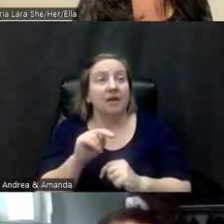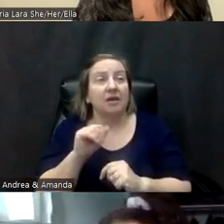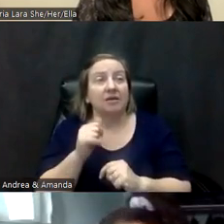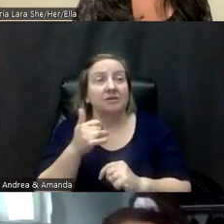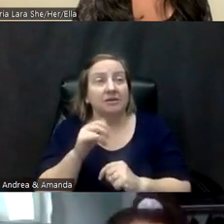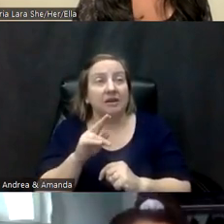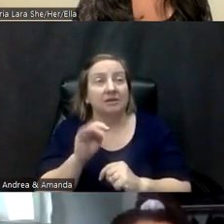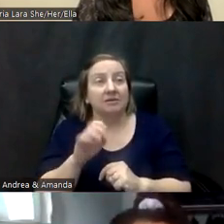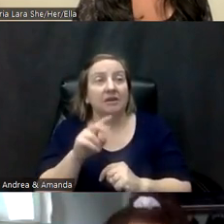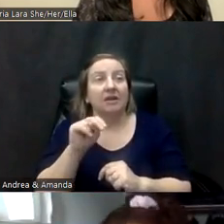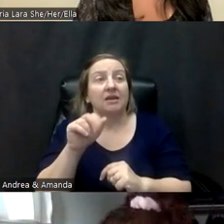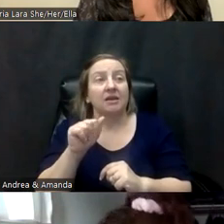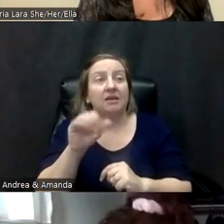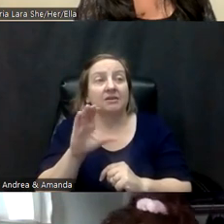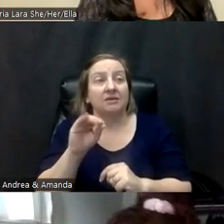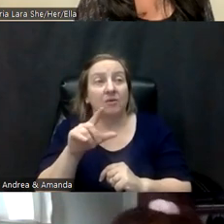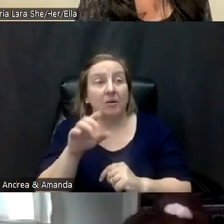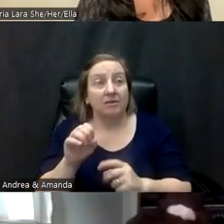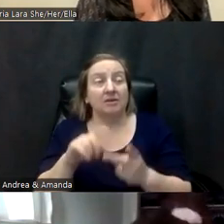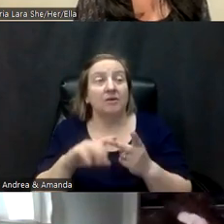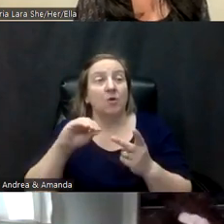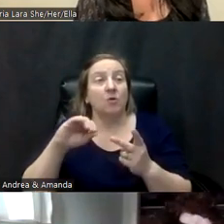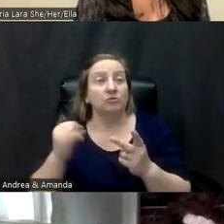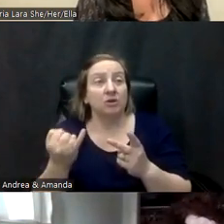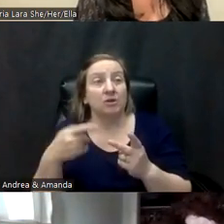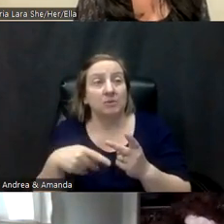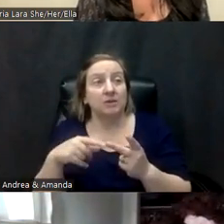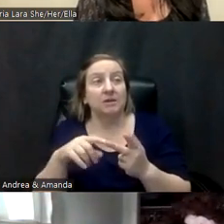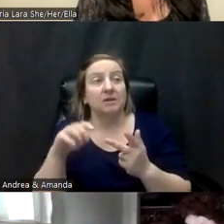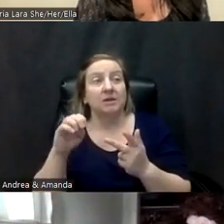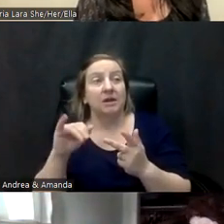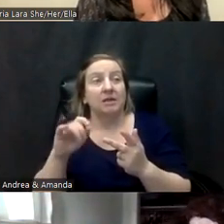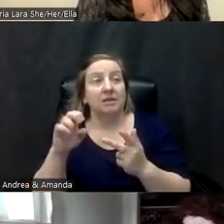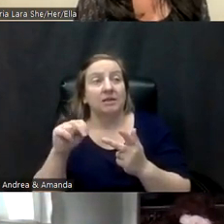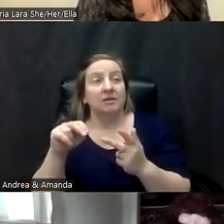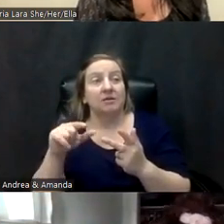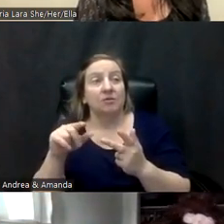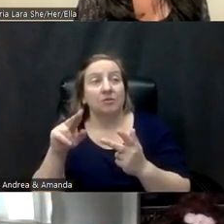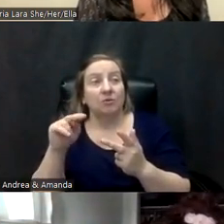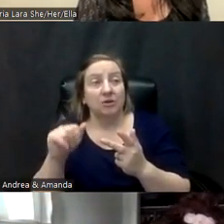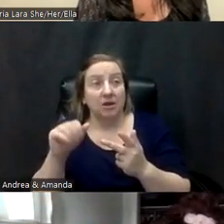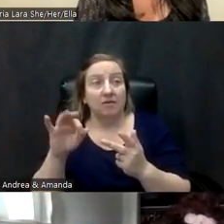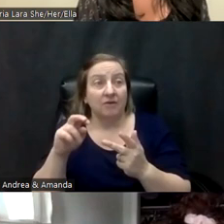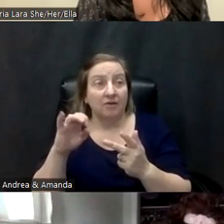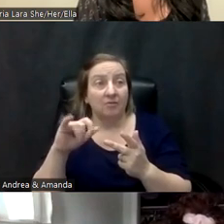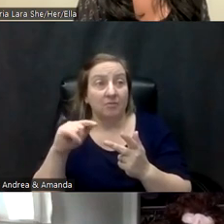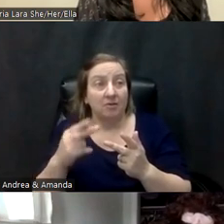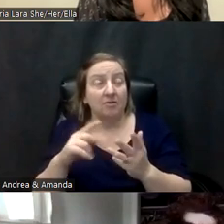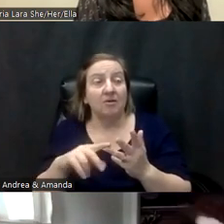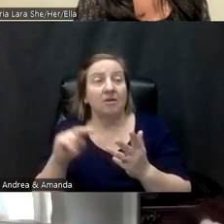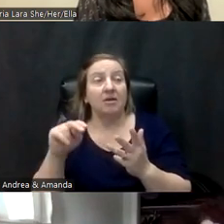NACOLE, OGP, Alien Luna Farback, MPAP.